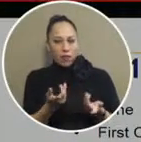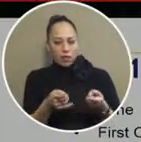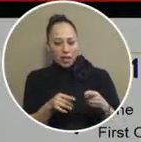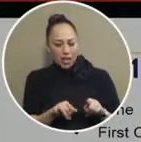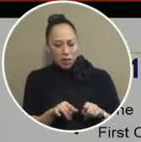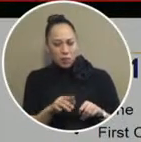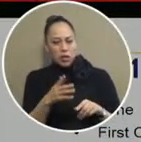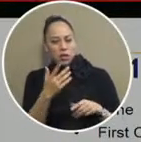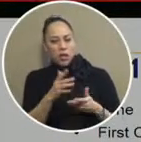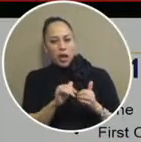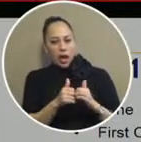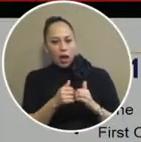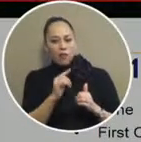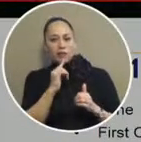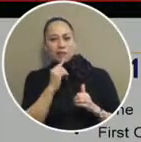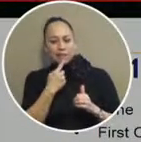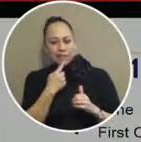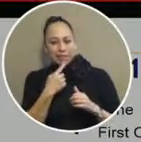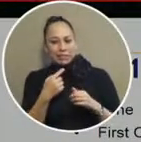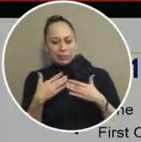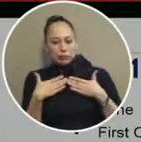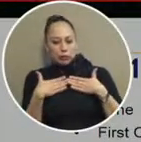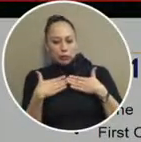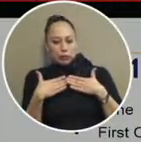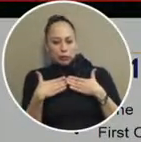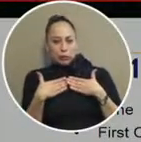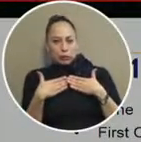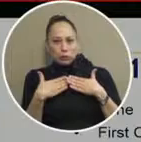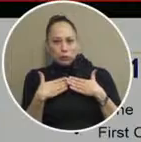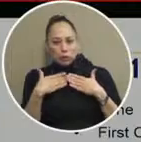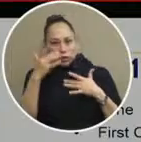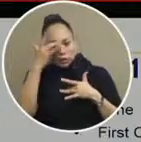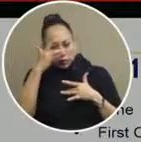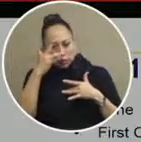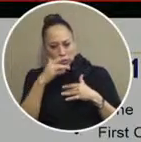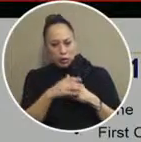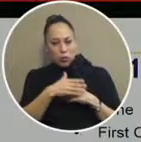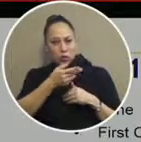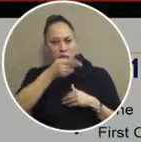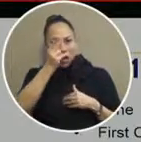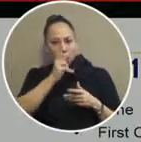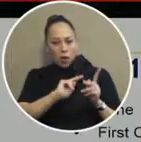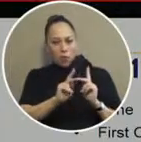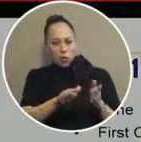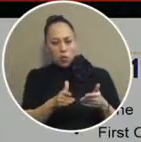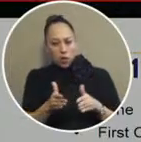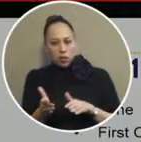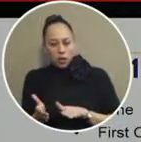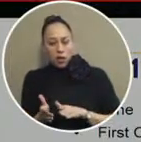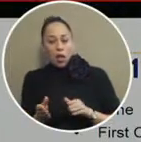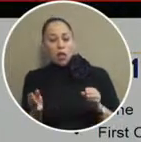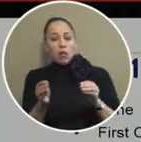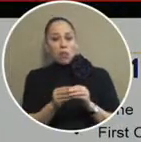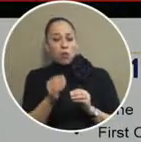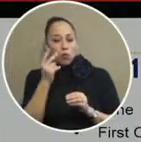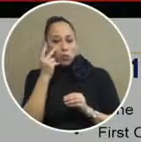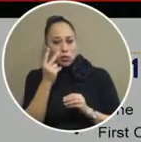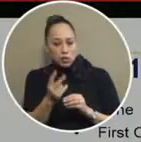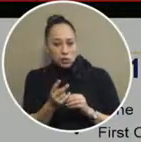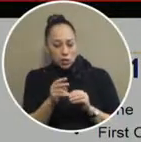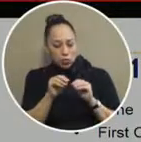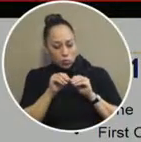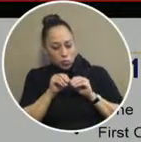severe acute respiratory syndrome with high mortality. The world has seen how it spread